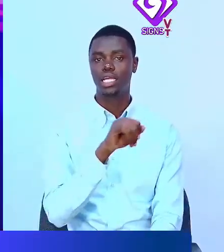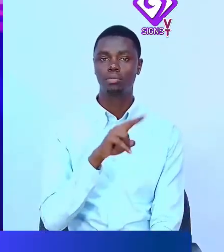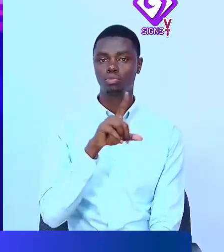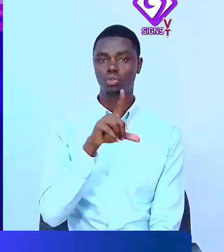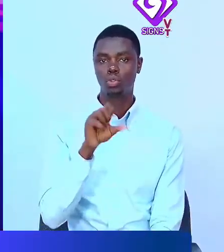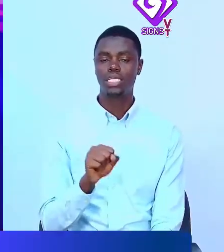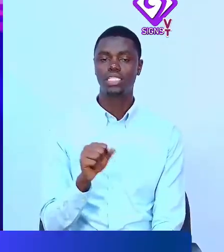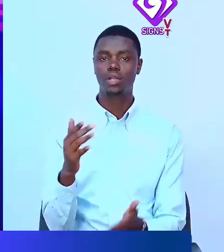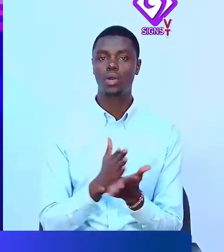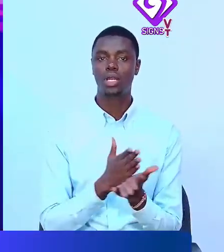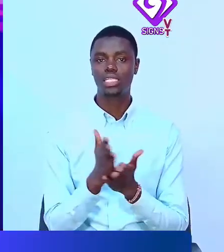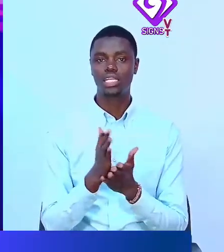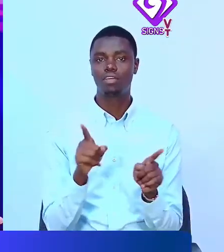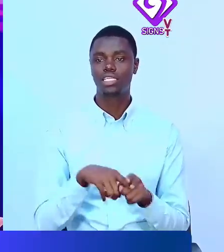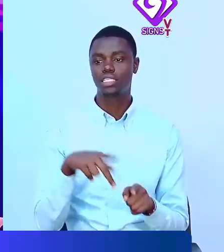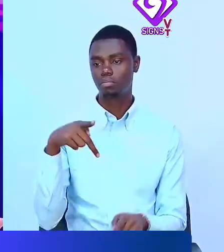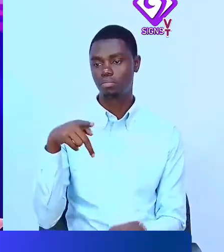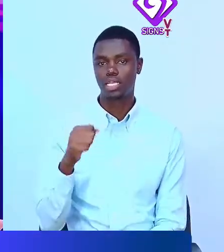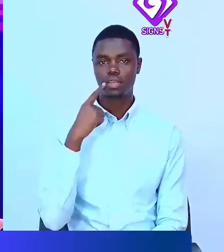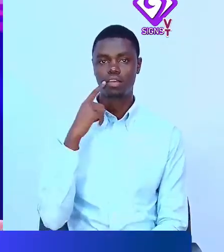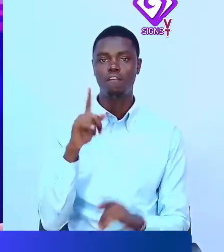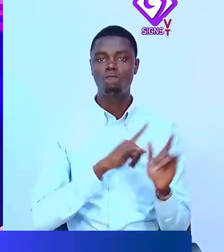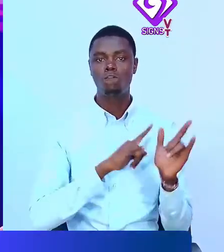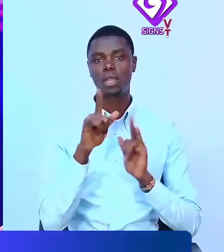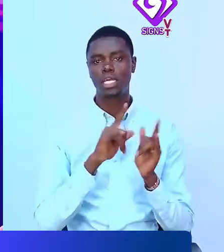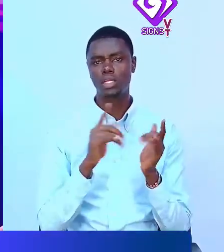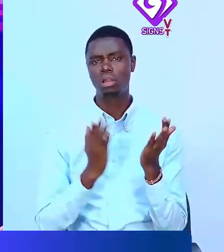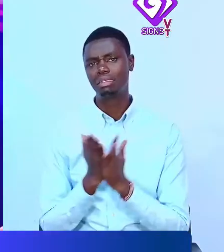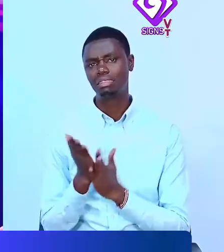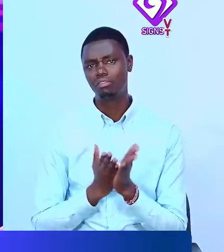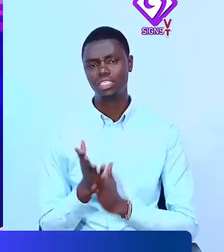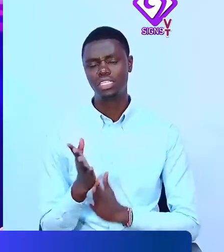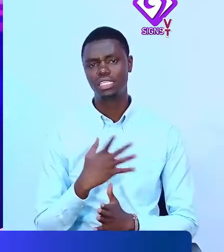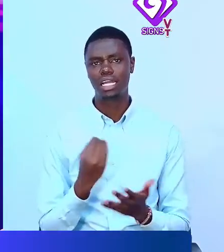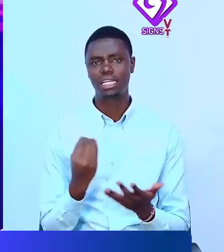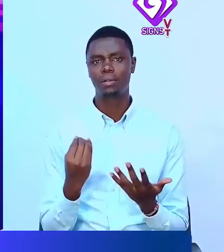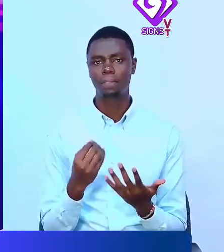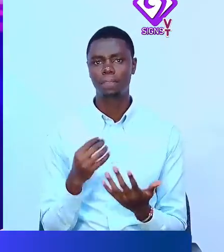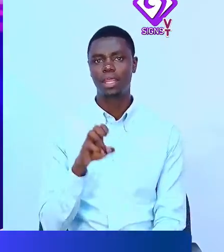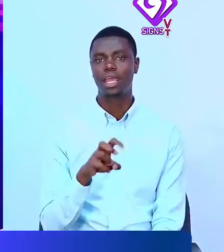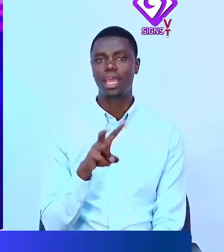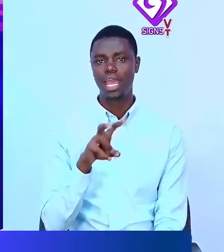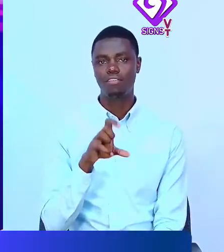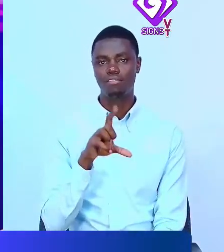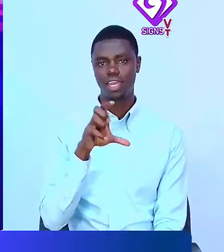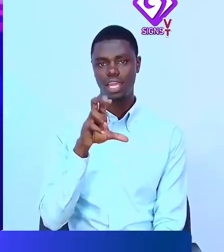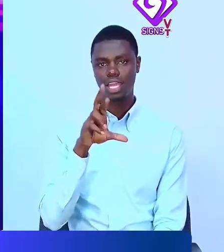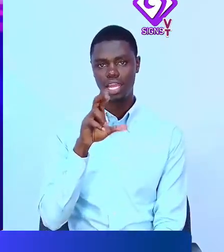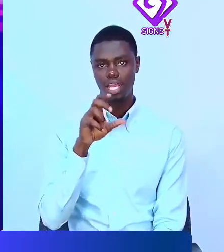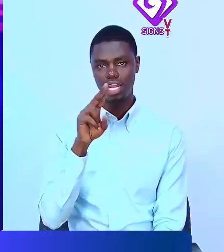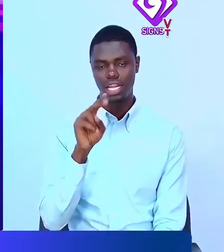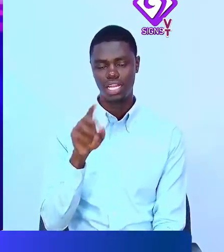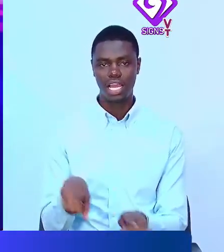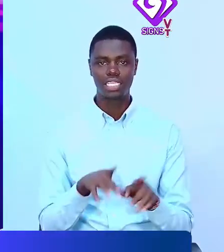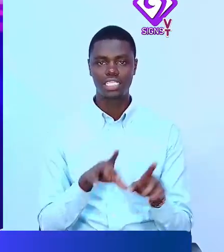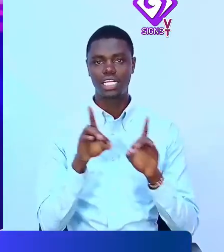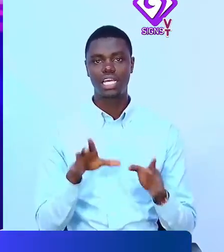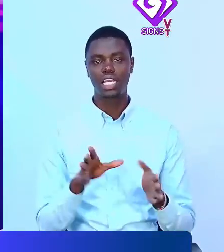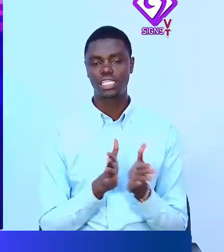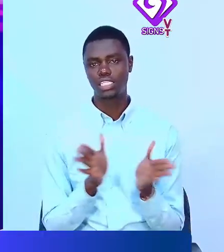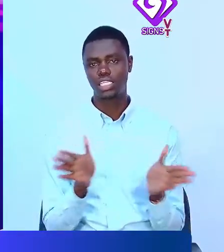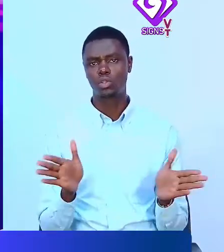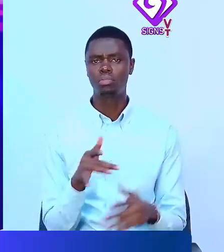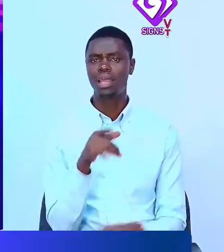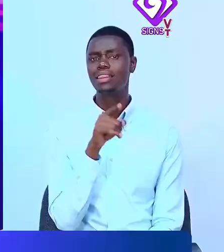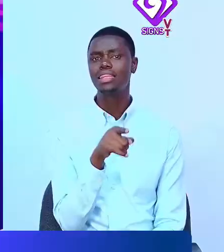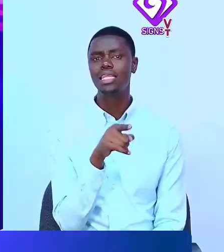as Principal Secretary for Immigration Services and Evelyn Cheluget as Director General. Now,